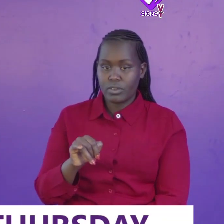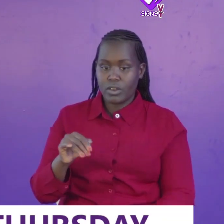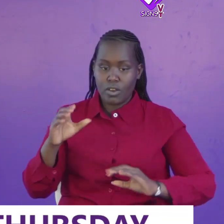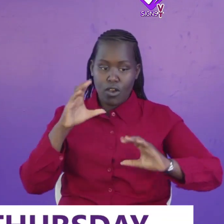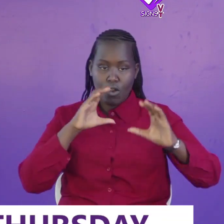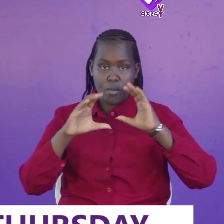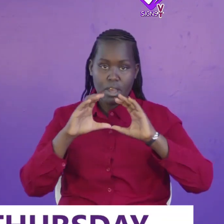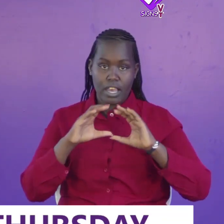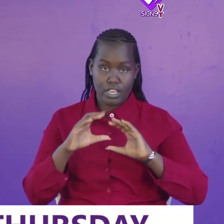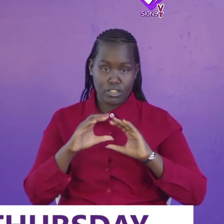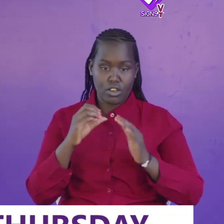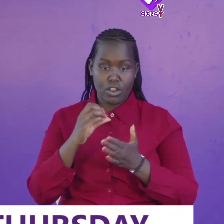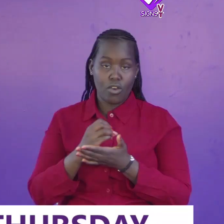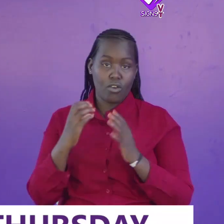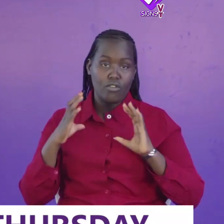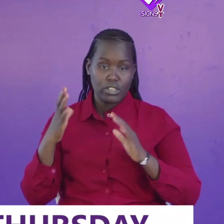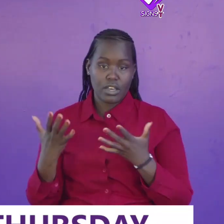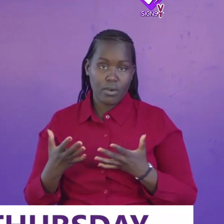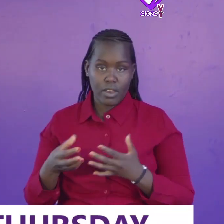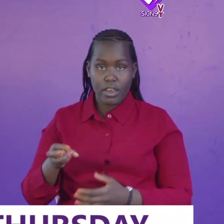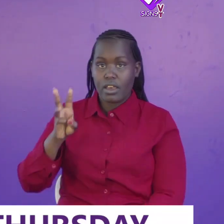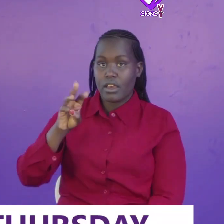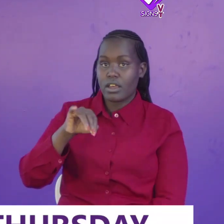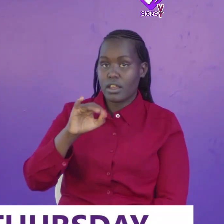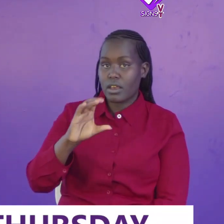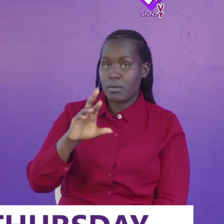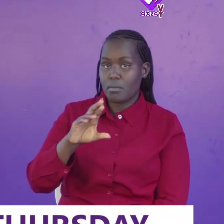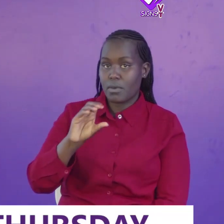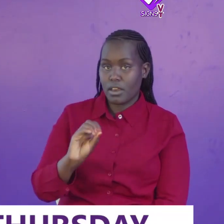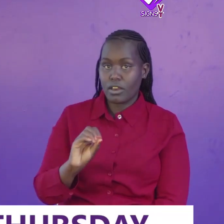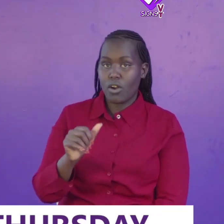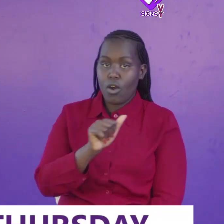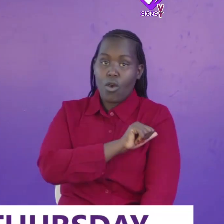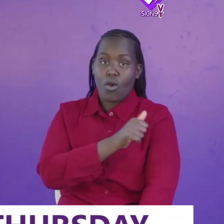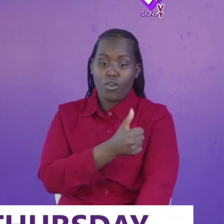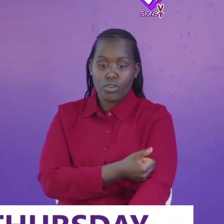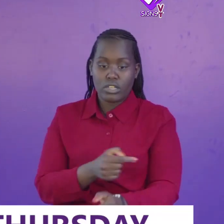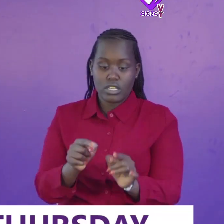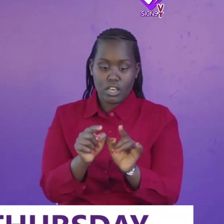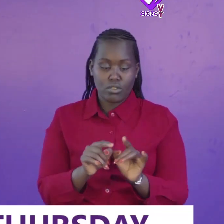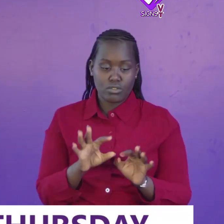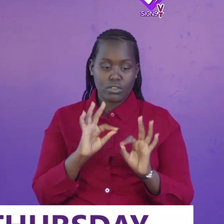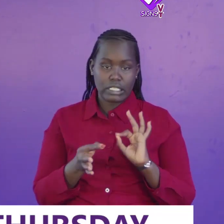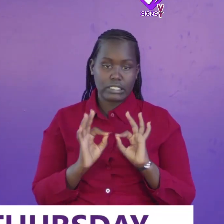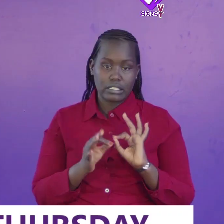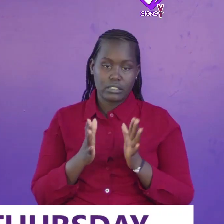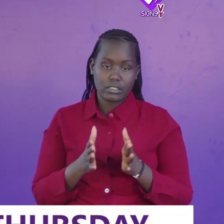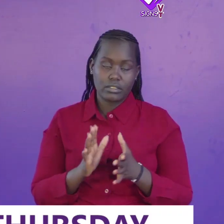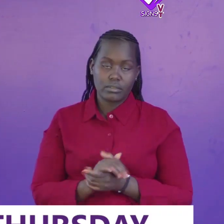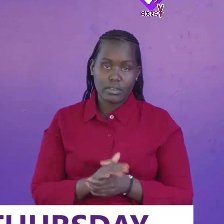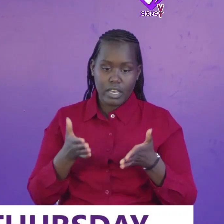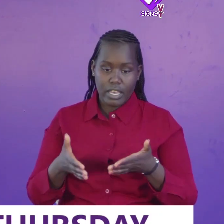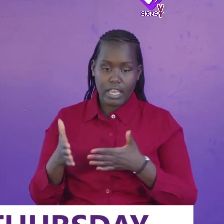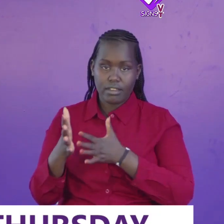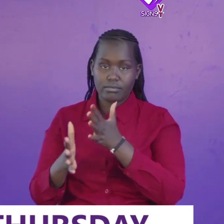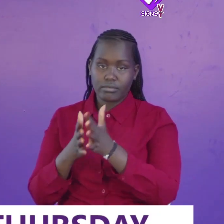communications officer at the Micro Small Enterprises Authority and also a sign language interpreter hapa Science